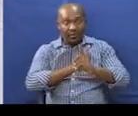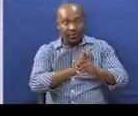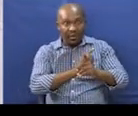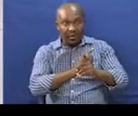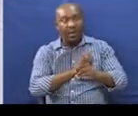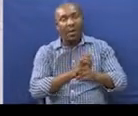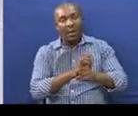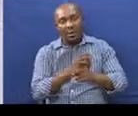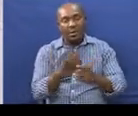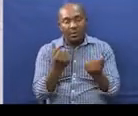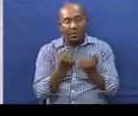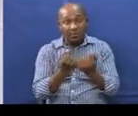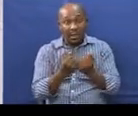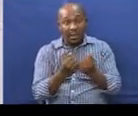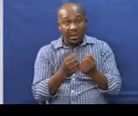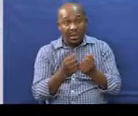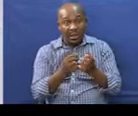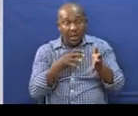are some procedures which